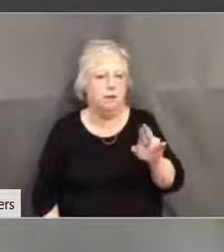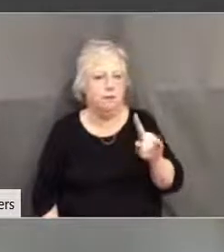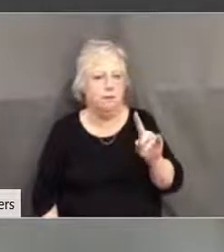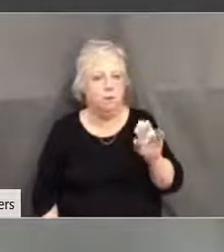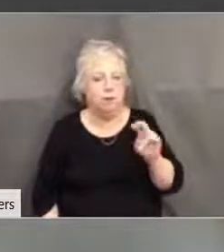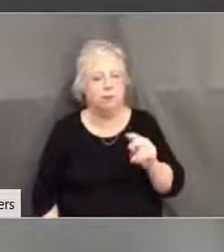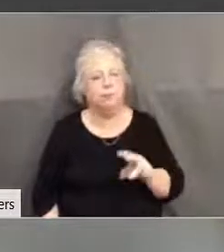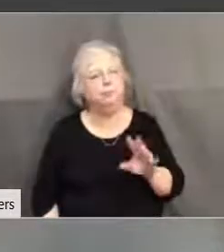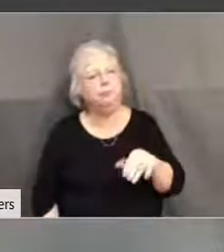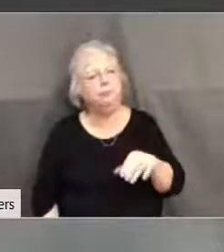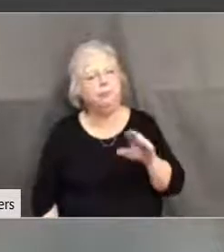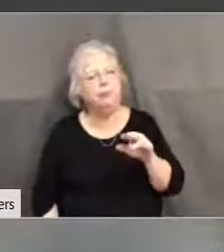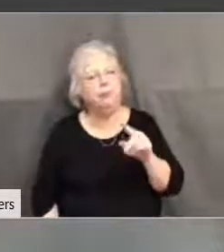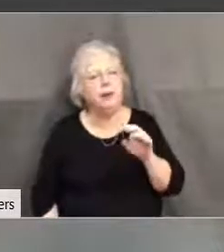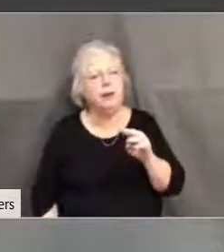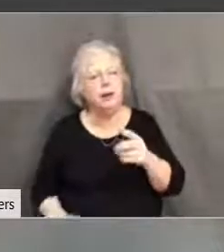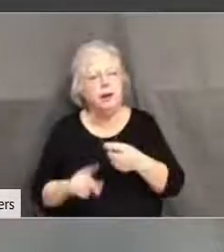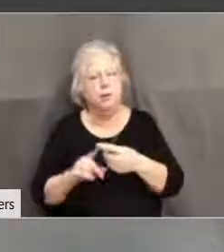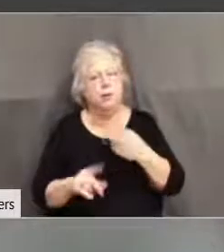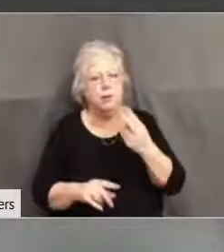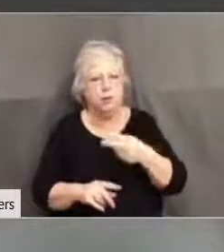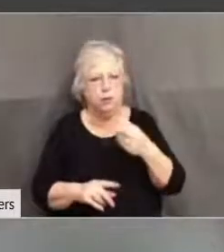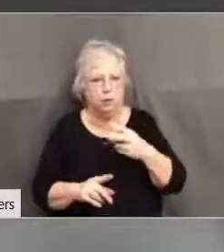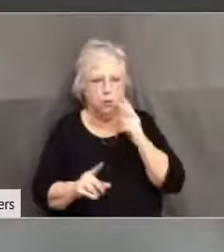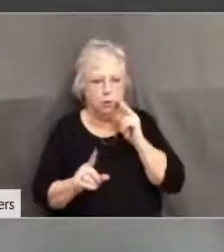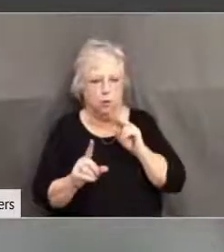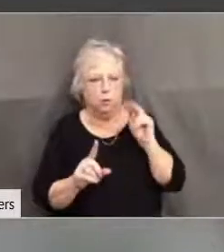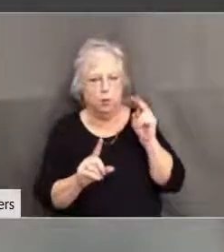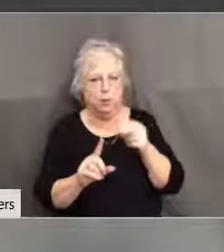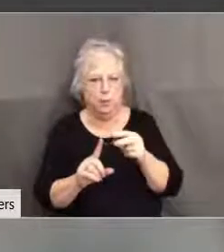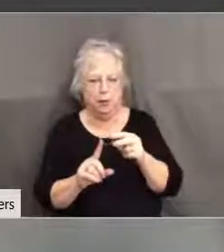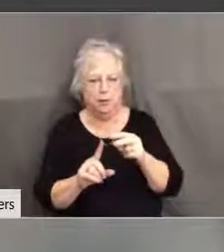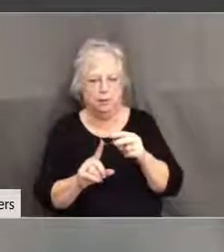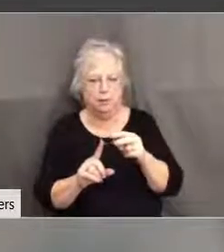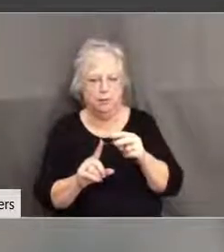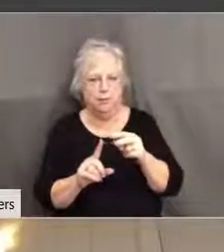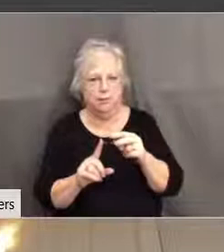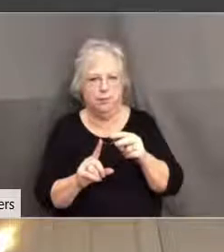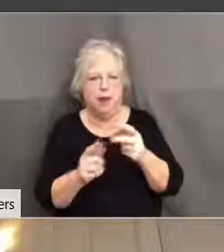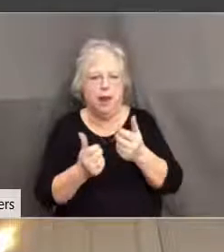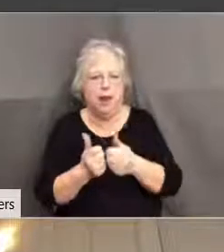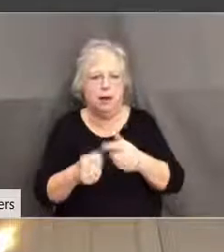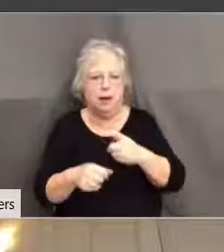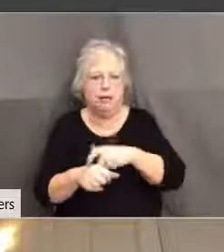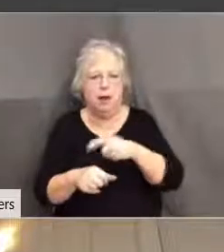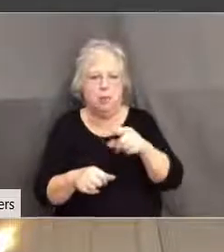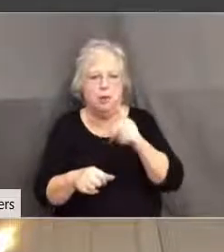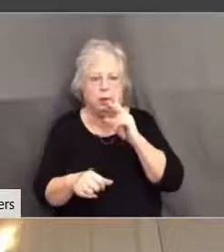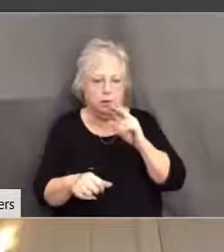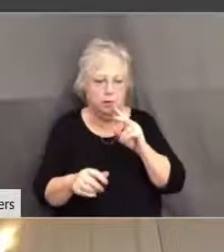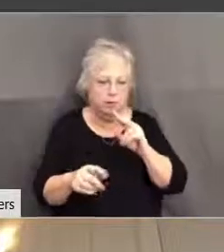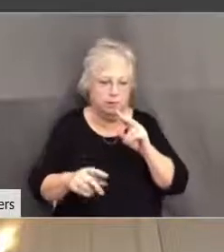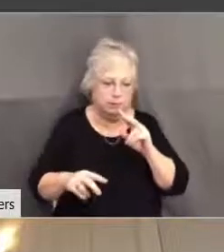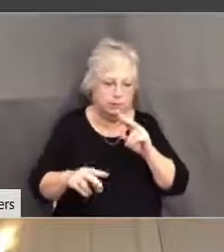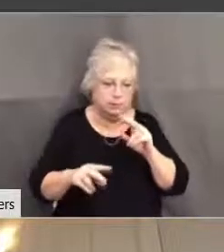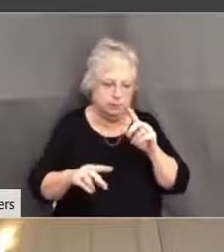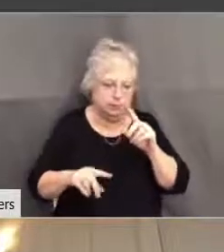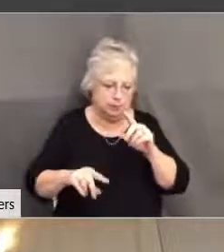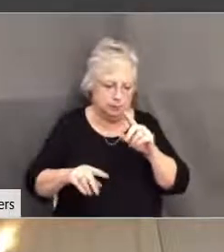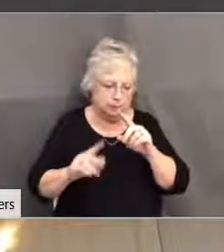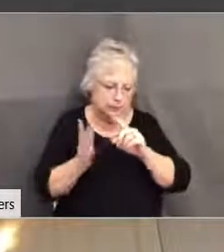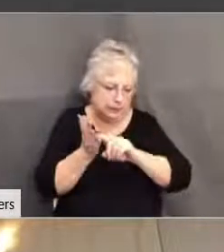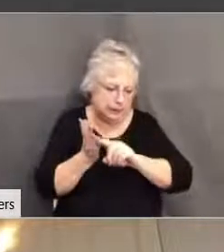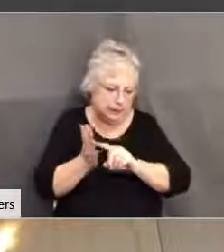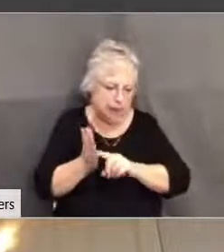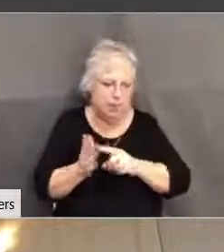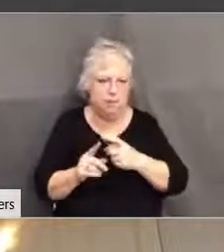Tom, from a historical perspective, every time you have examined moving from a full